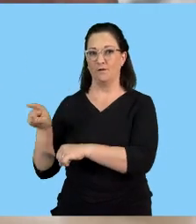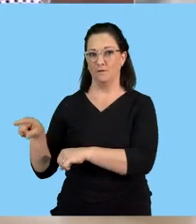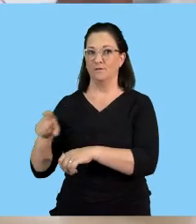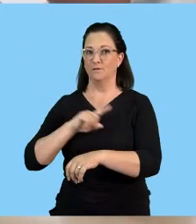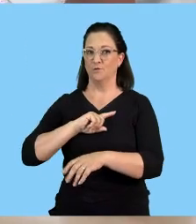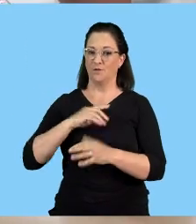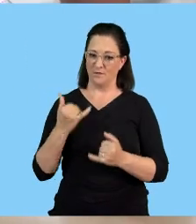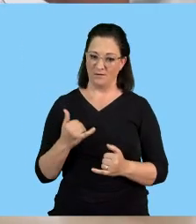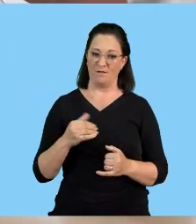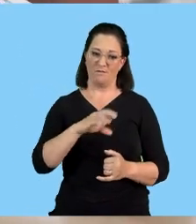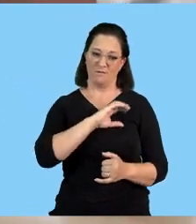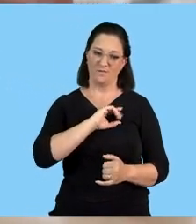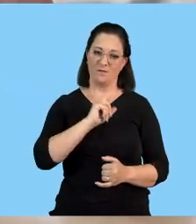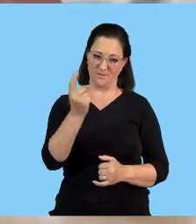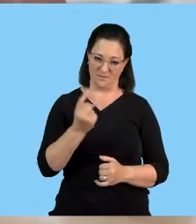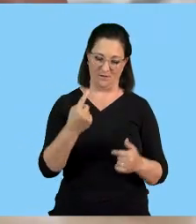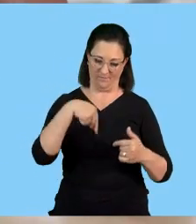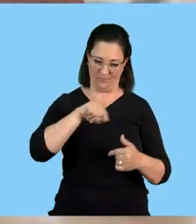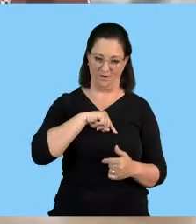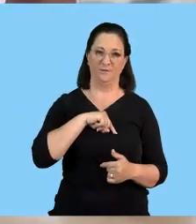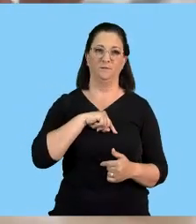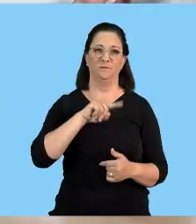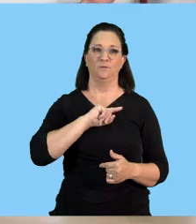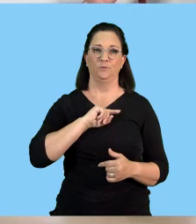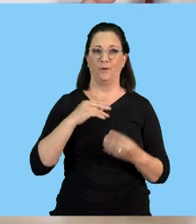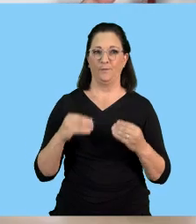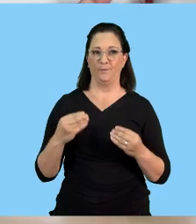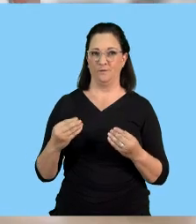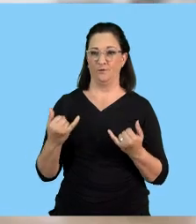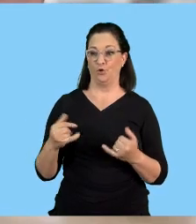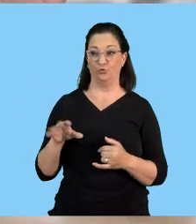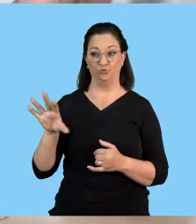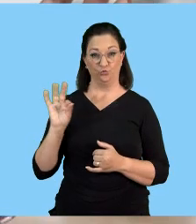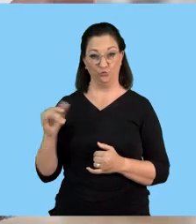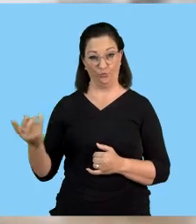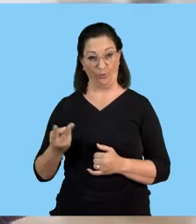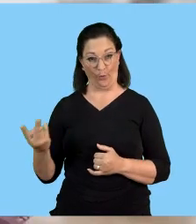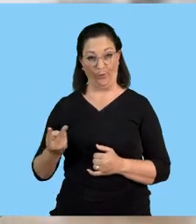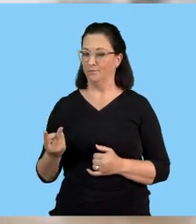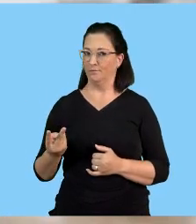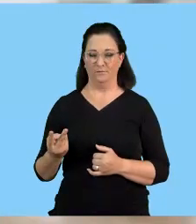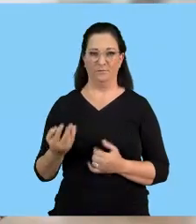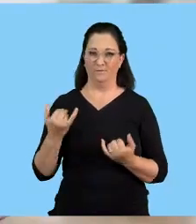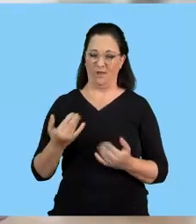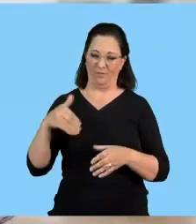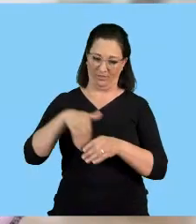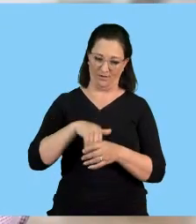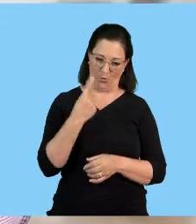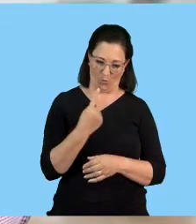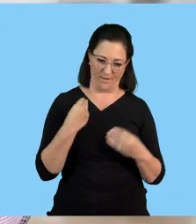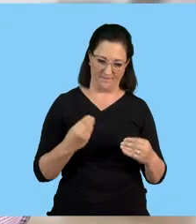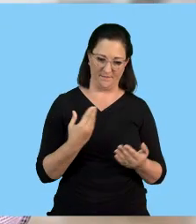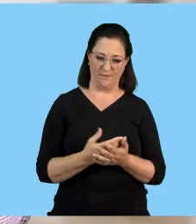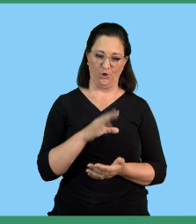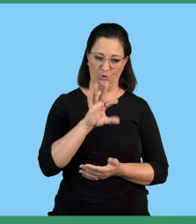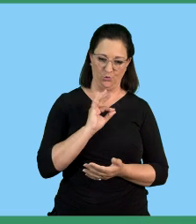now have to come to us. Instead of going to business B, they have a variety to choose from. Either they want apple juices or they want orange juices.